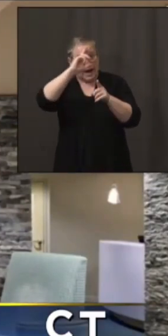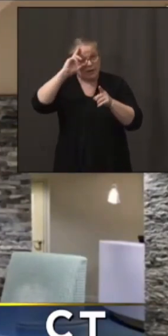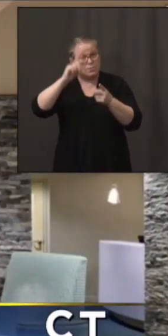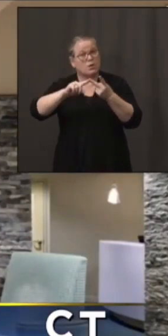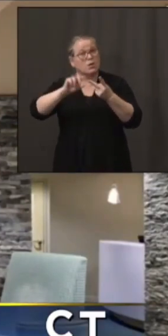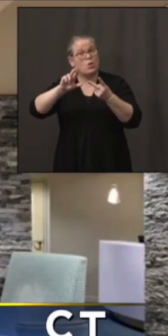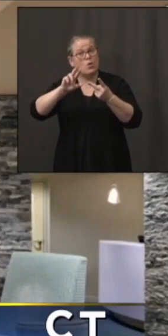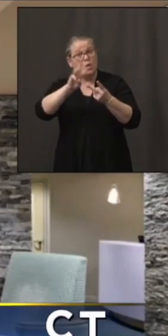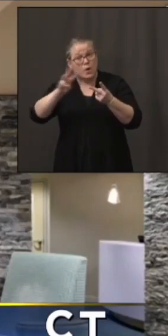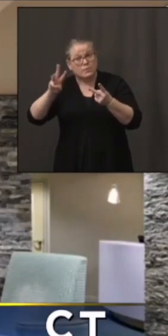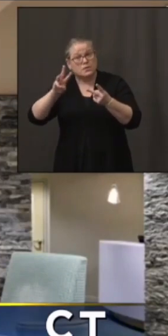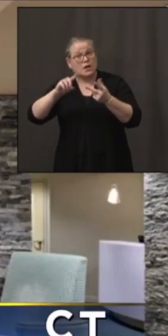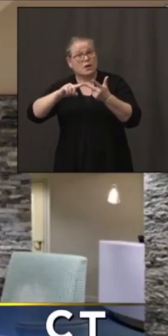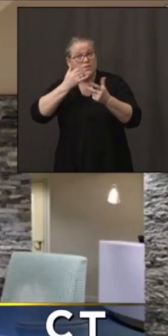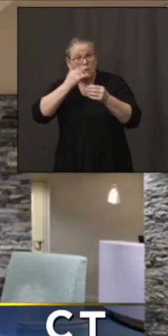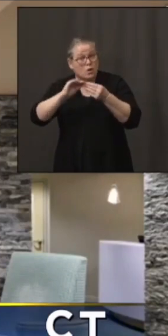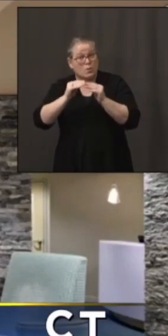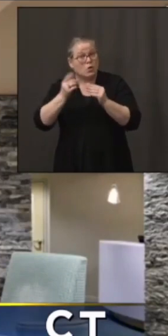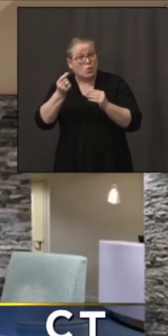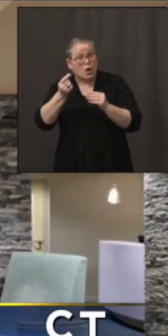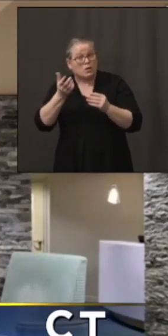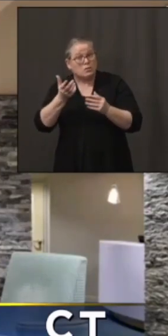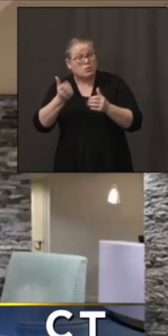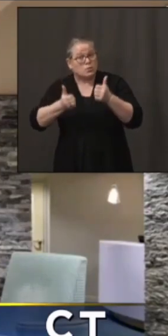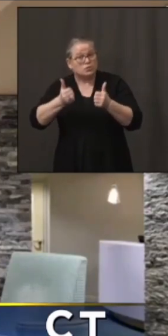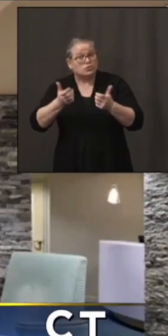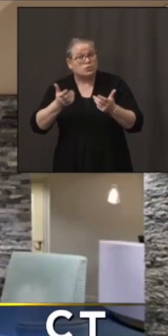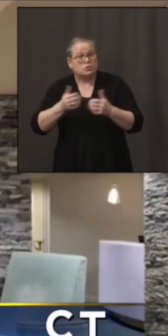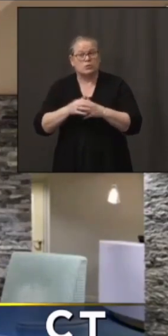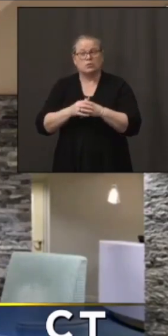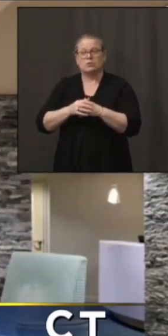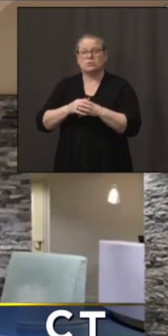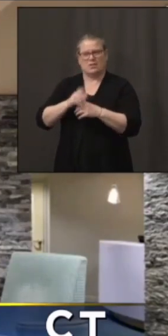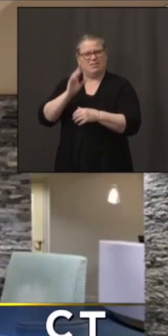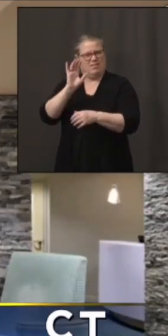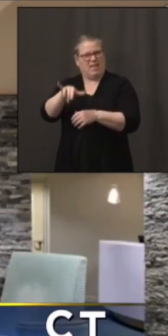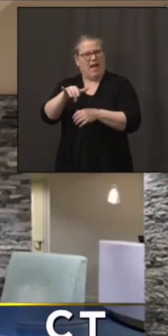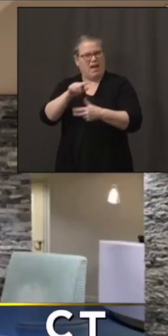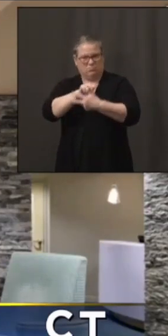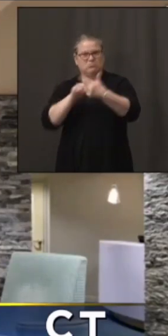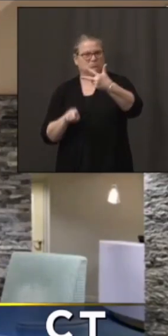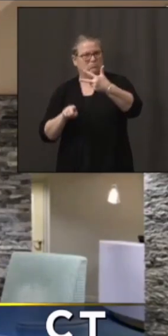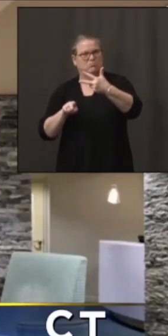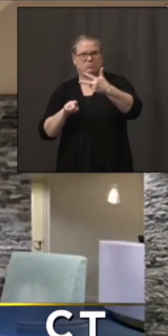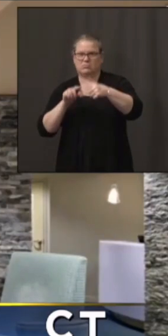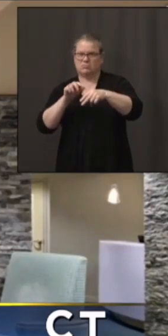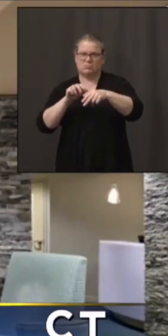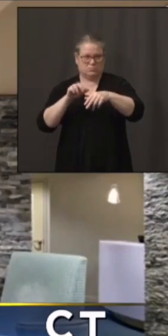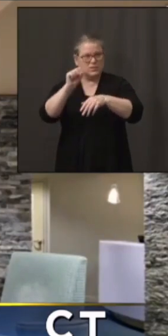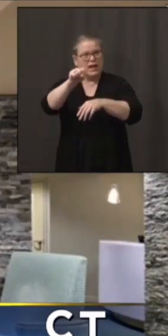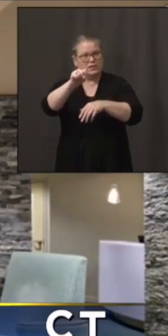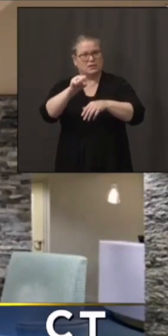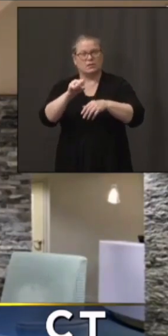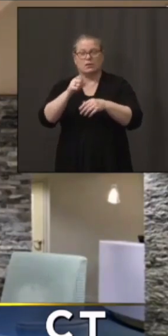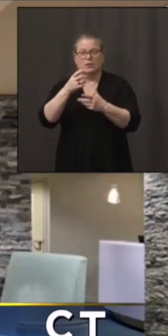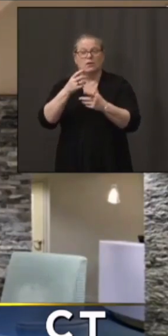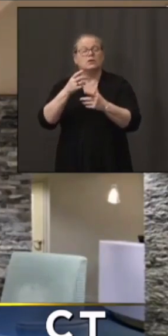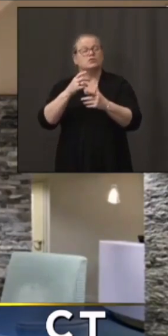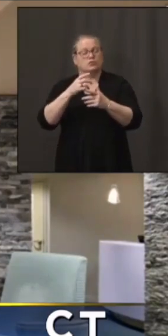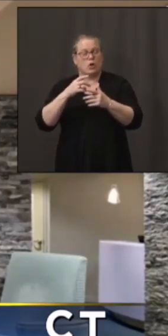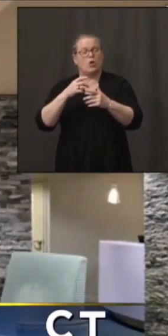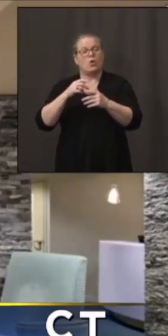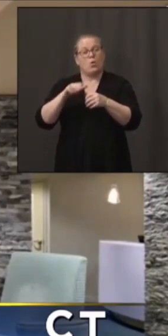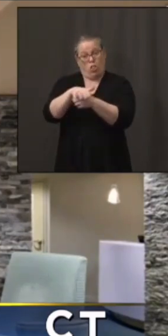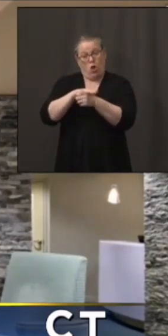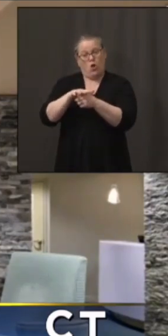number the state's going to set up. That's exactly right. So we're communicating with local